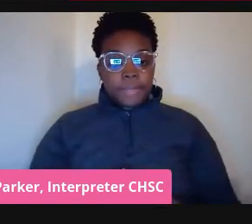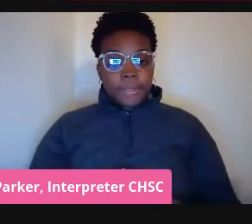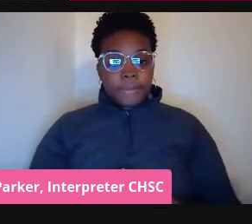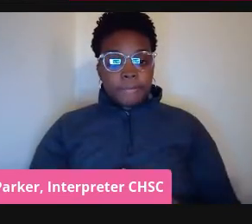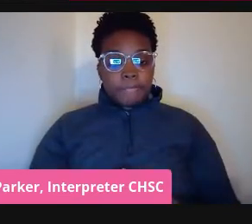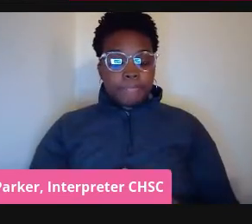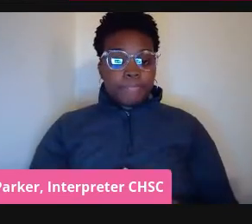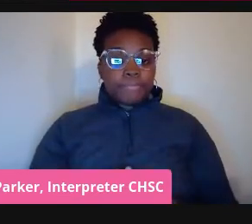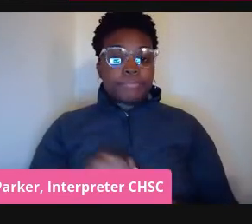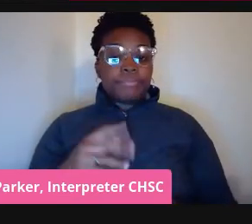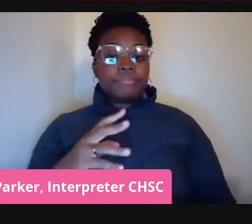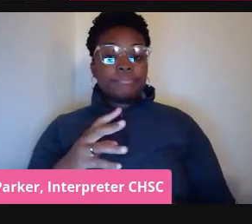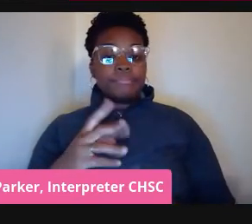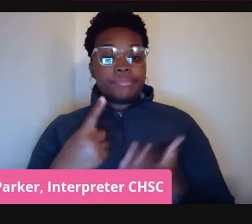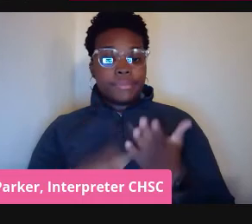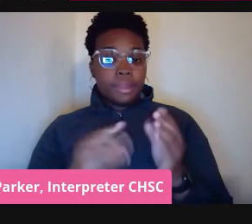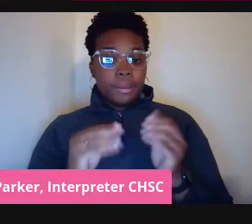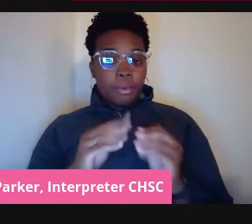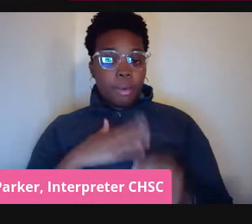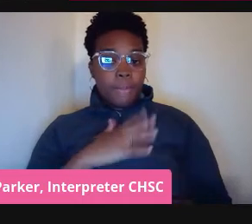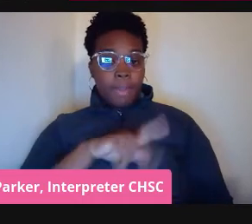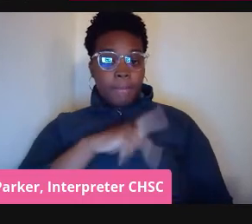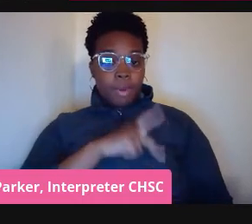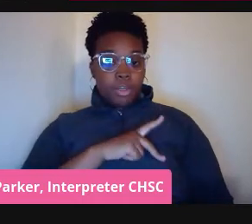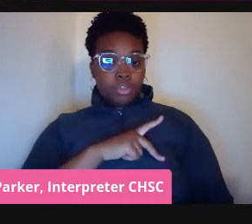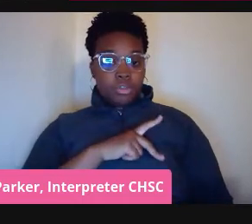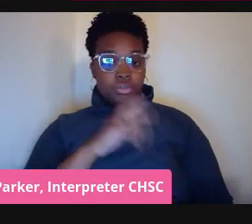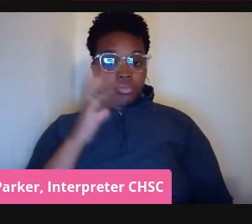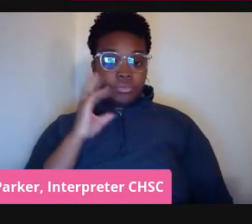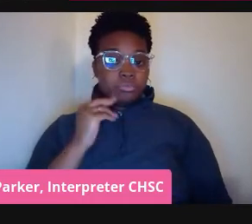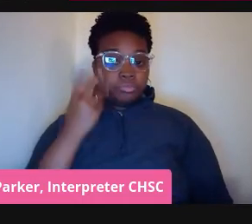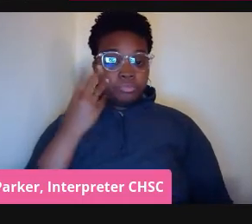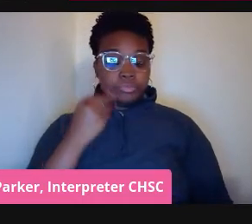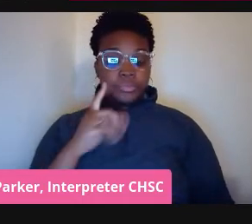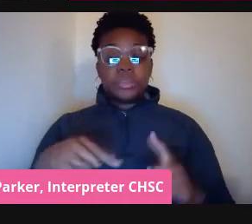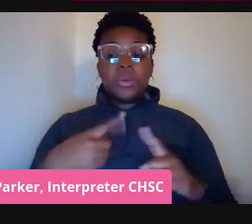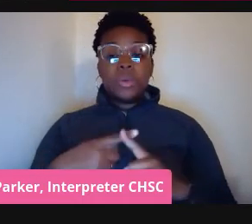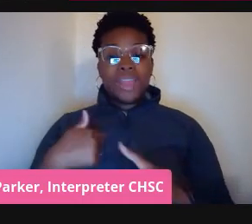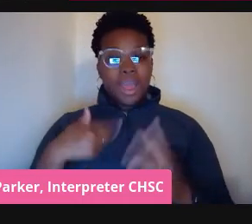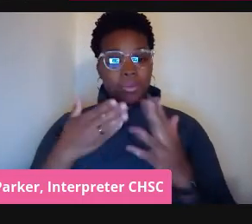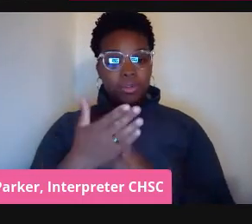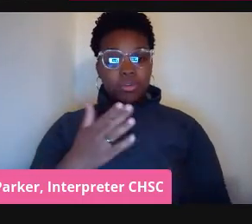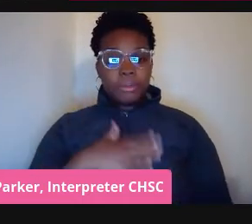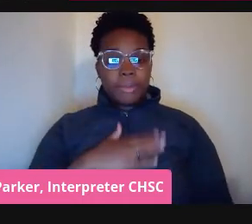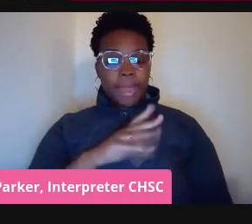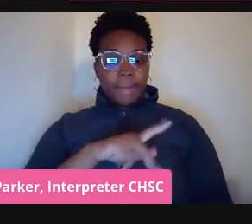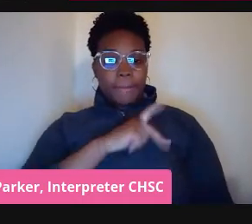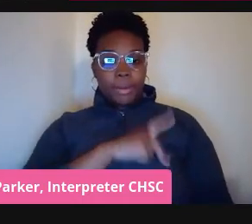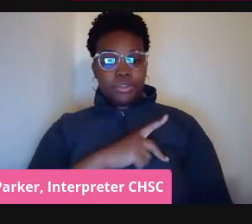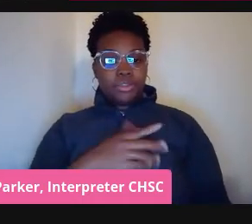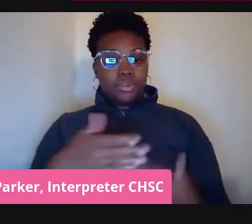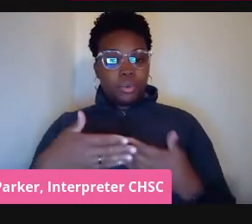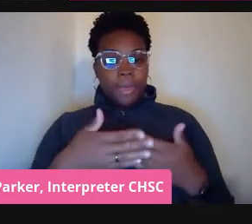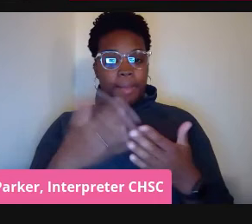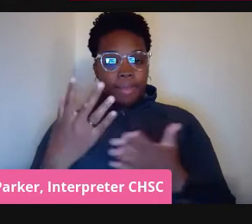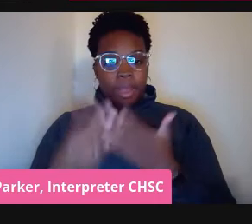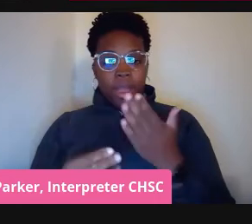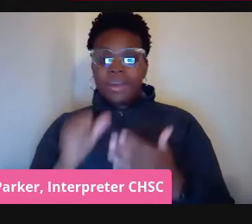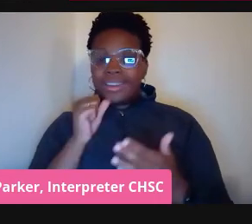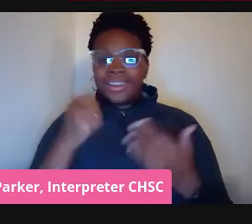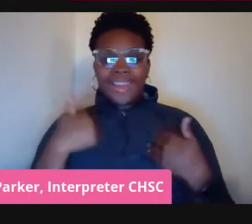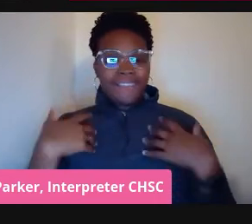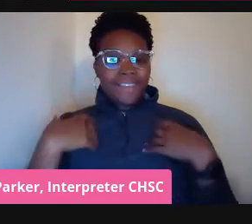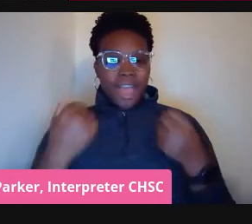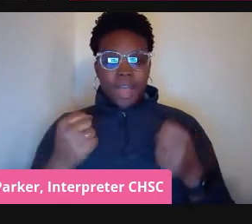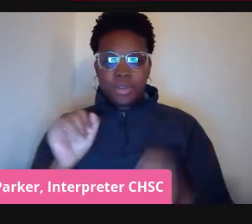Speaking more on my personal journey, when we experienced our miscarriages, we did not have health insurance. We were out